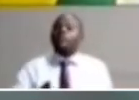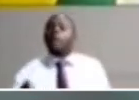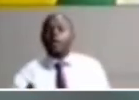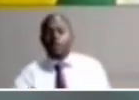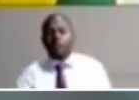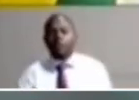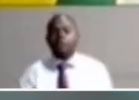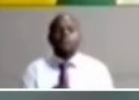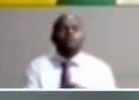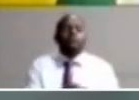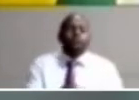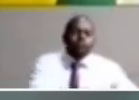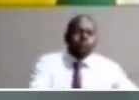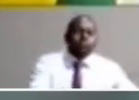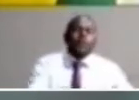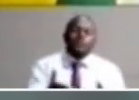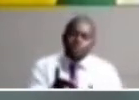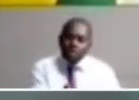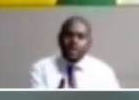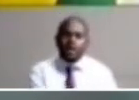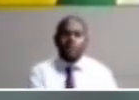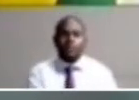also between seller and seller,